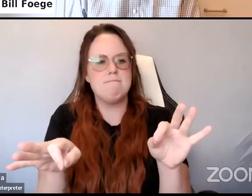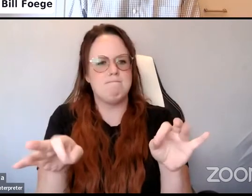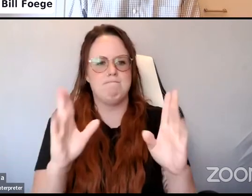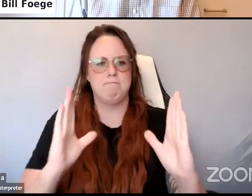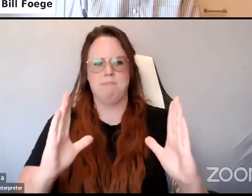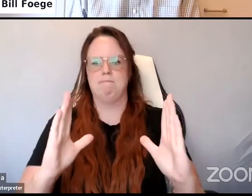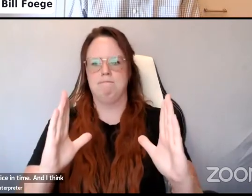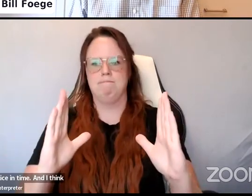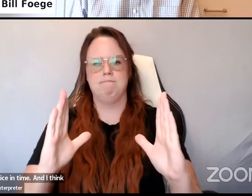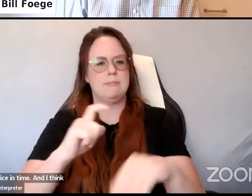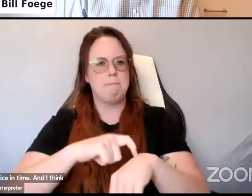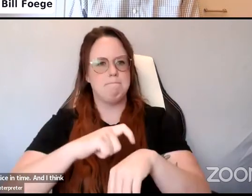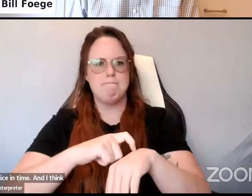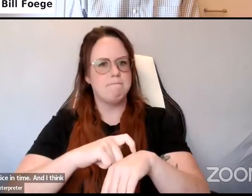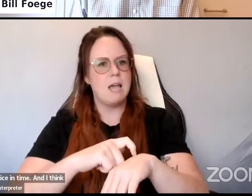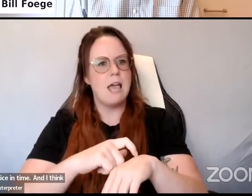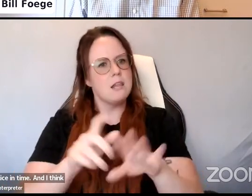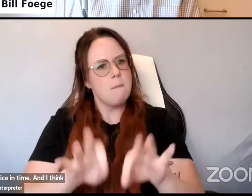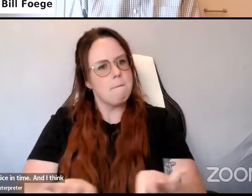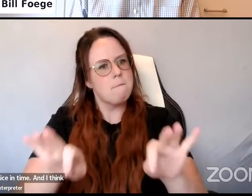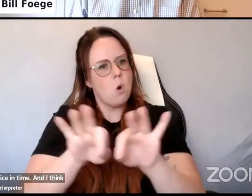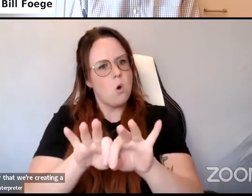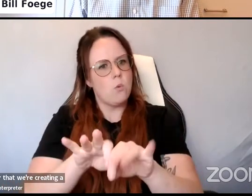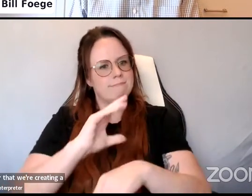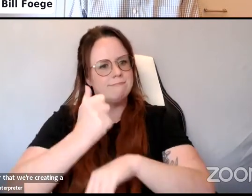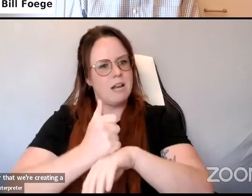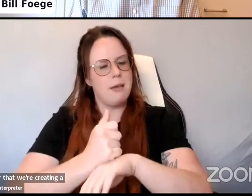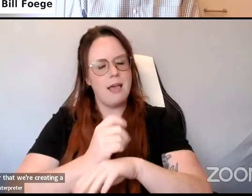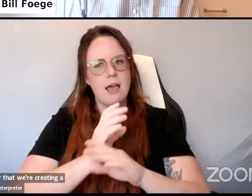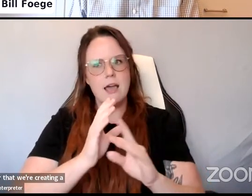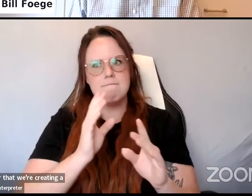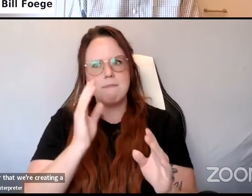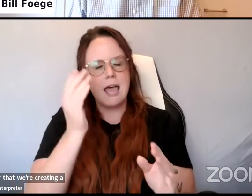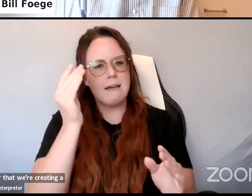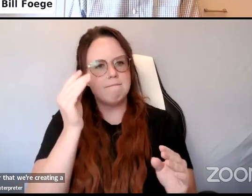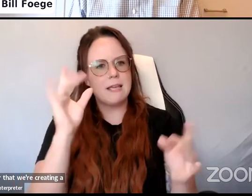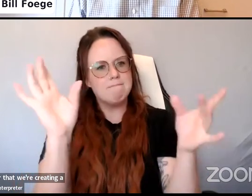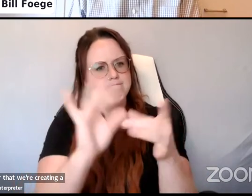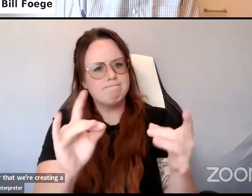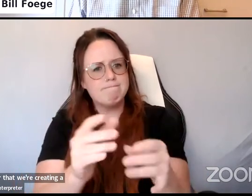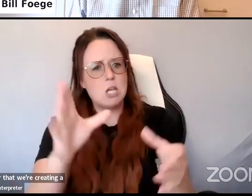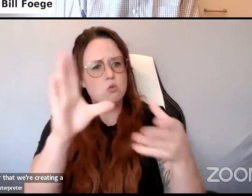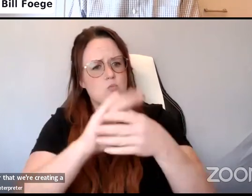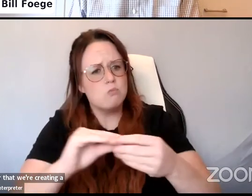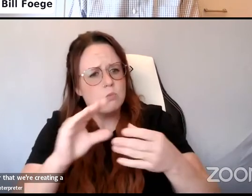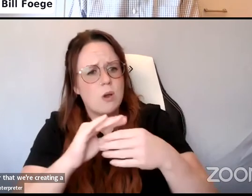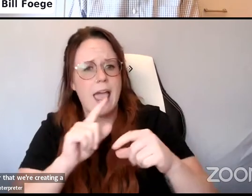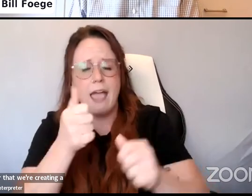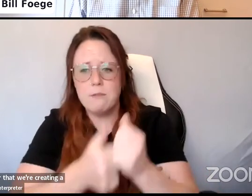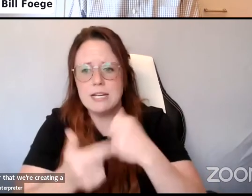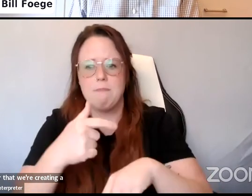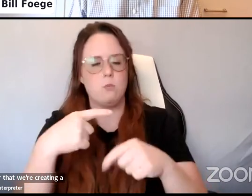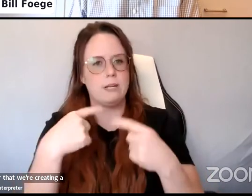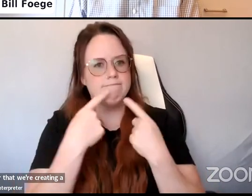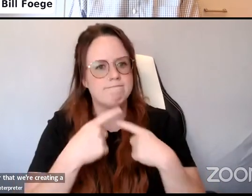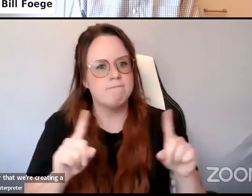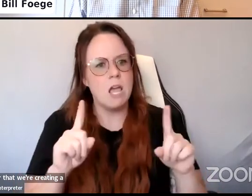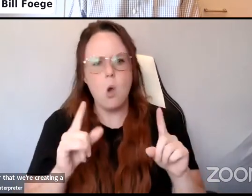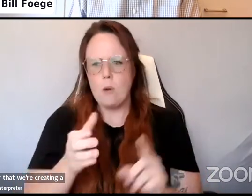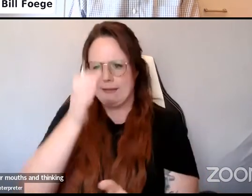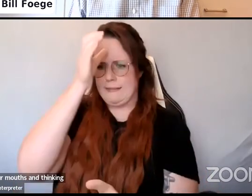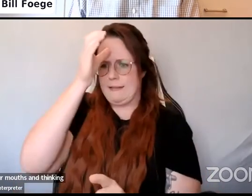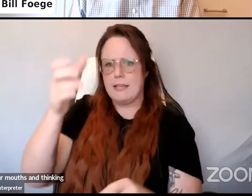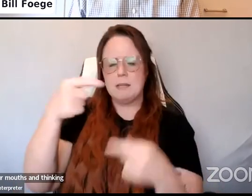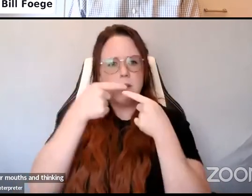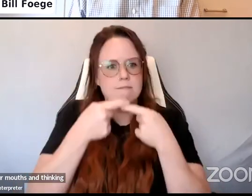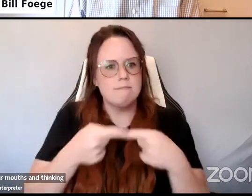think it's important that we remember that we're creating a narrative every time we open our mouths and and thinking about what's the narrative that we're creating